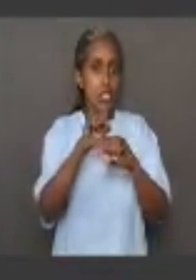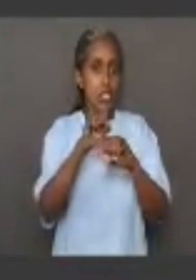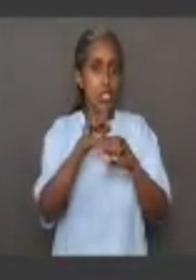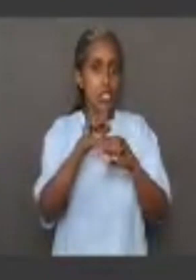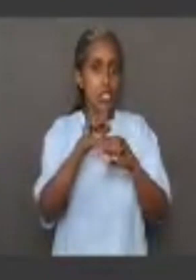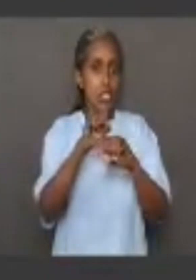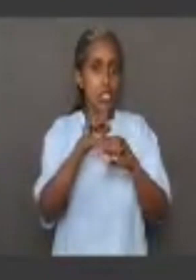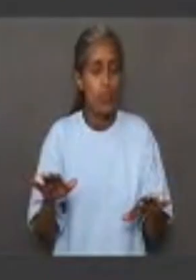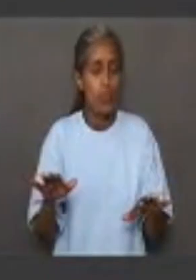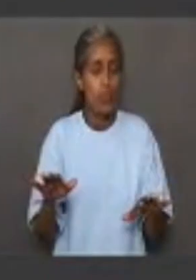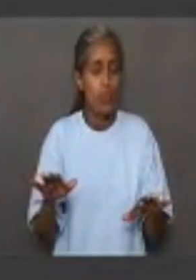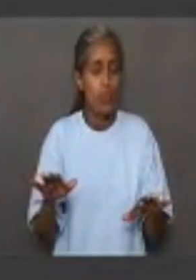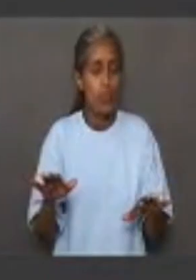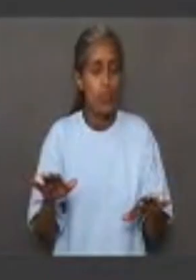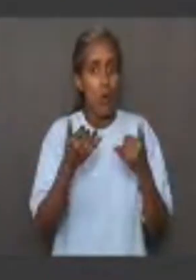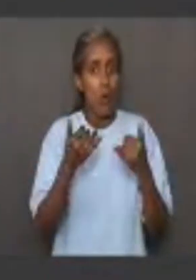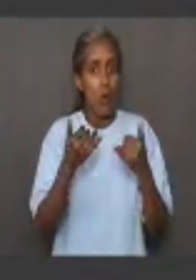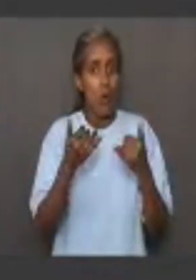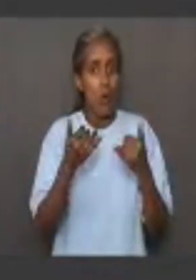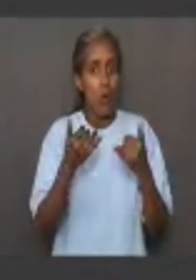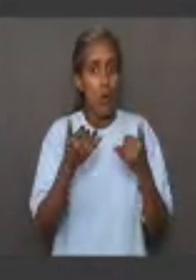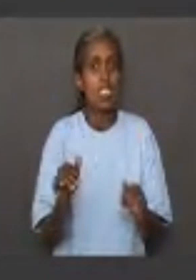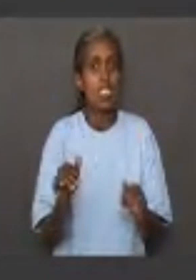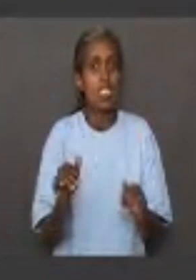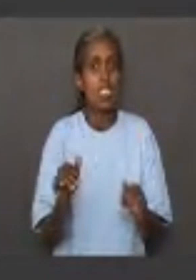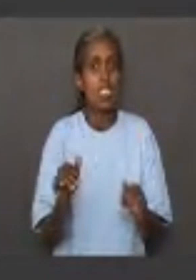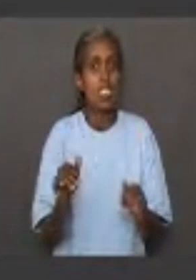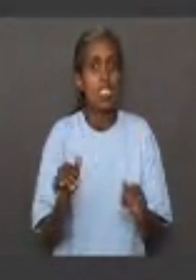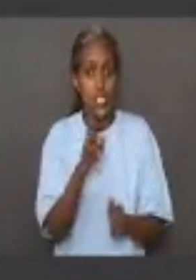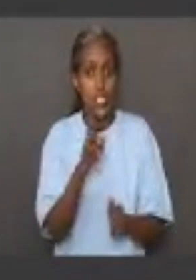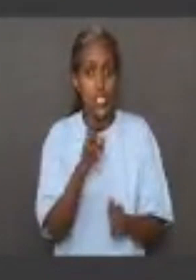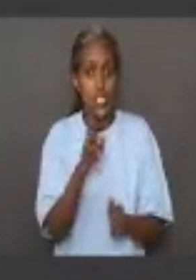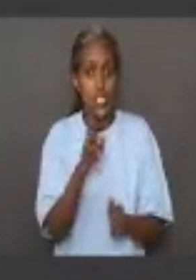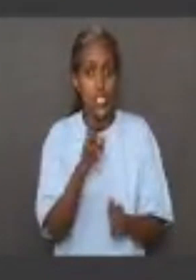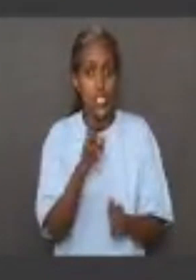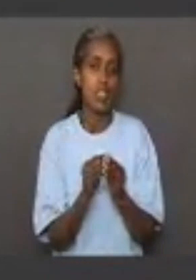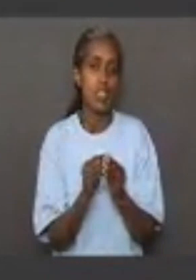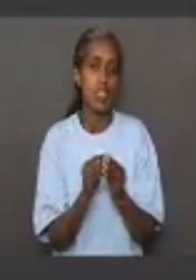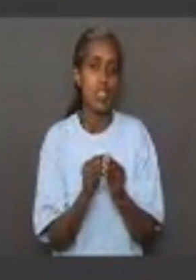distributive over the intersection of sets.